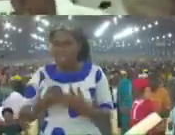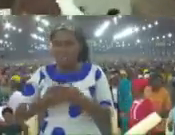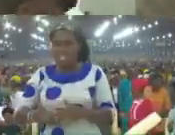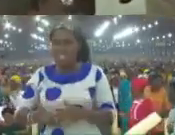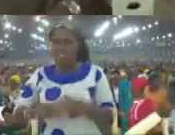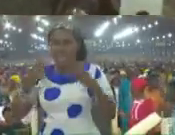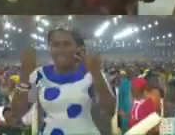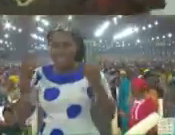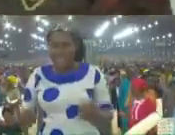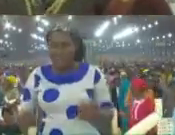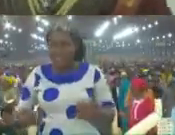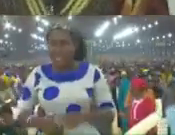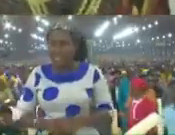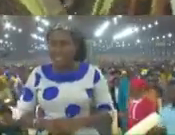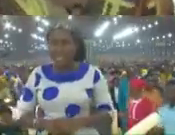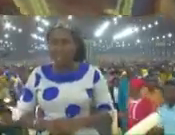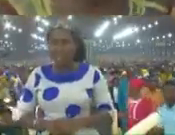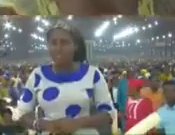now.